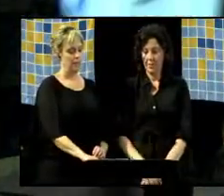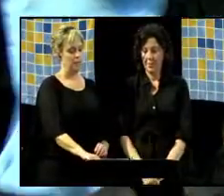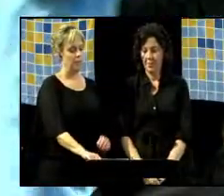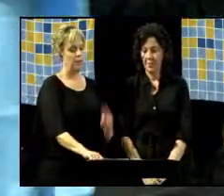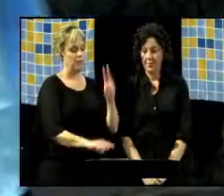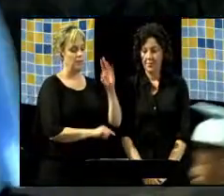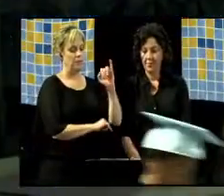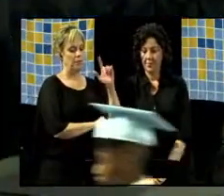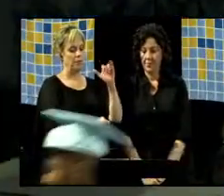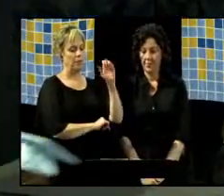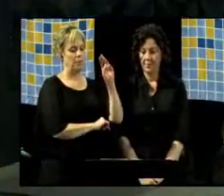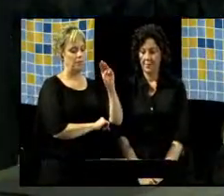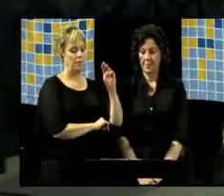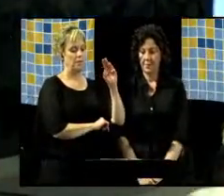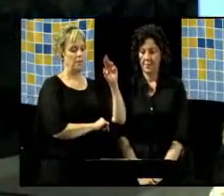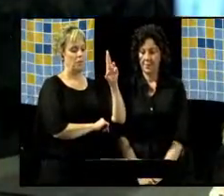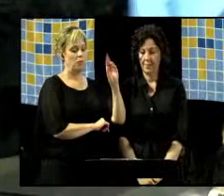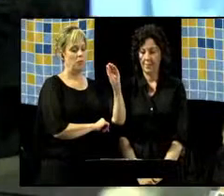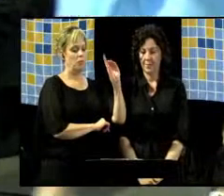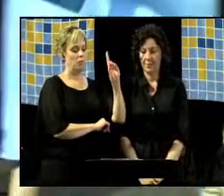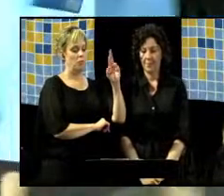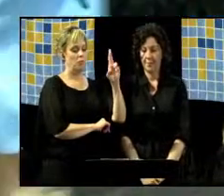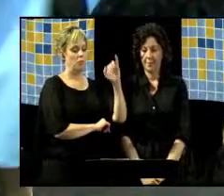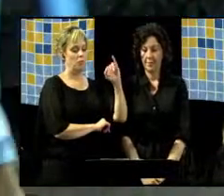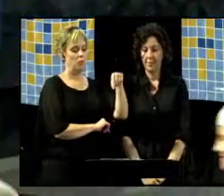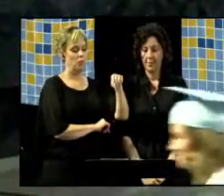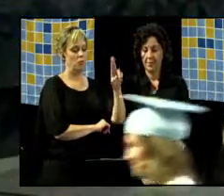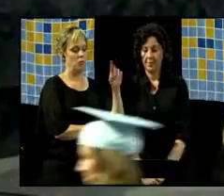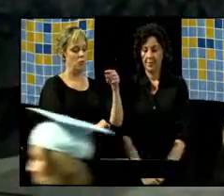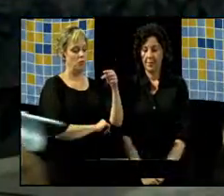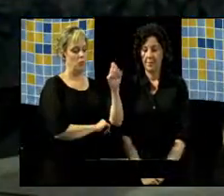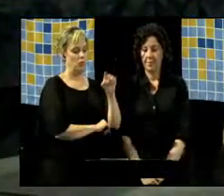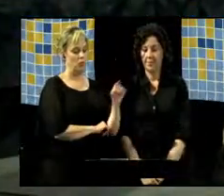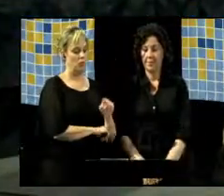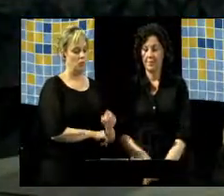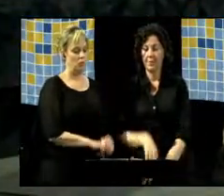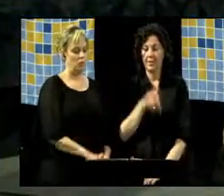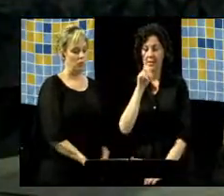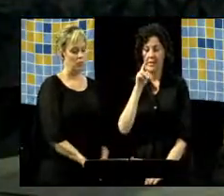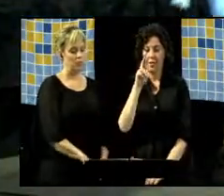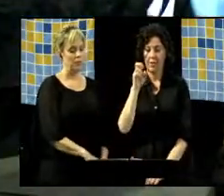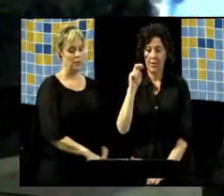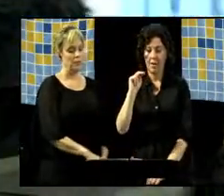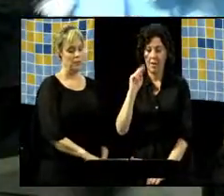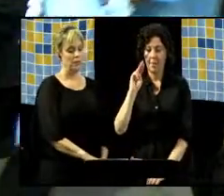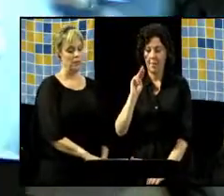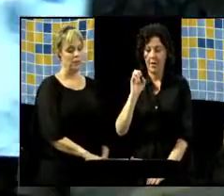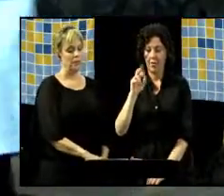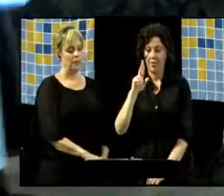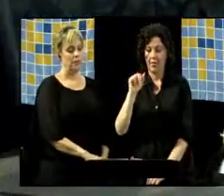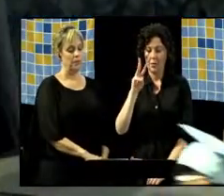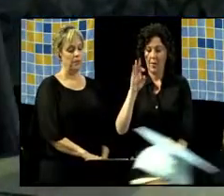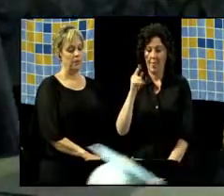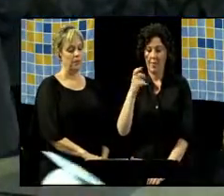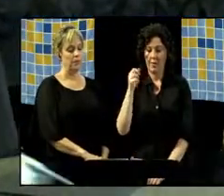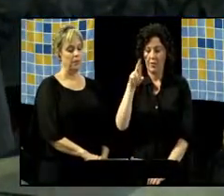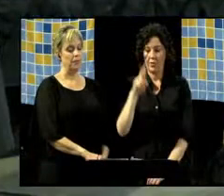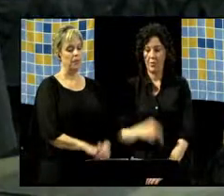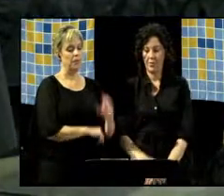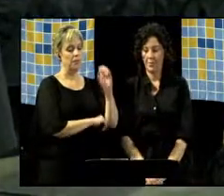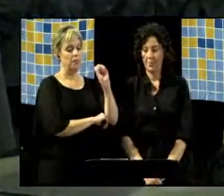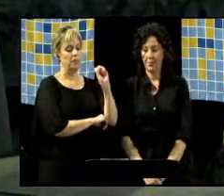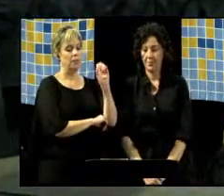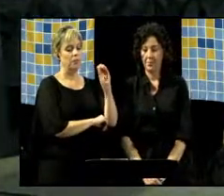Medina Rodriguez. Darion Arnell Merriweather. Sophie Brianne Middleton.